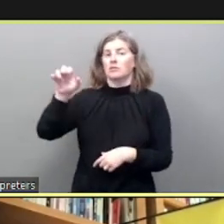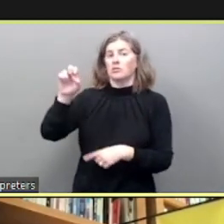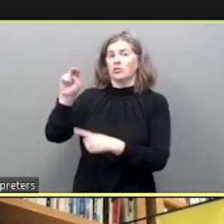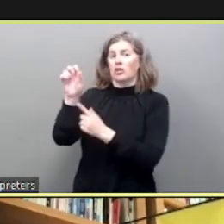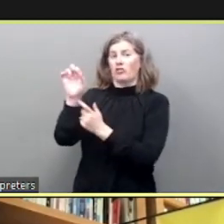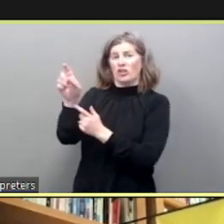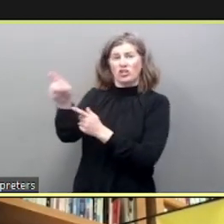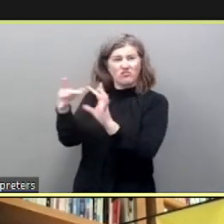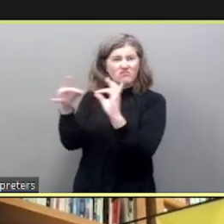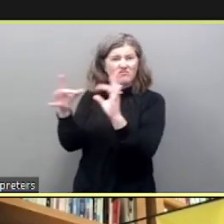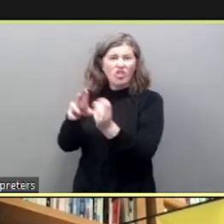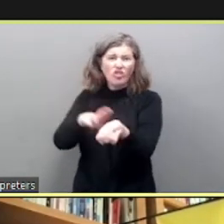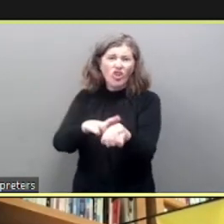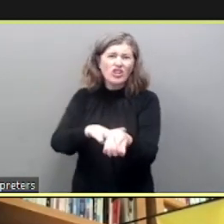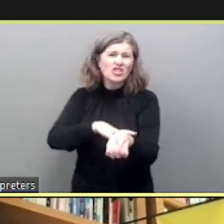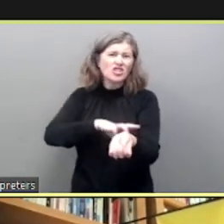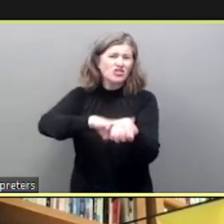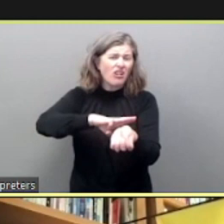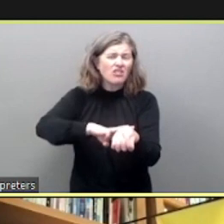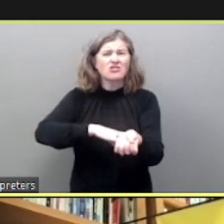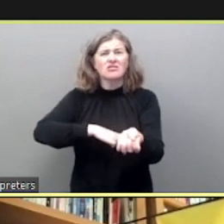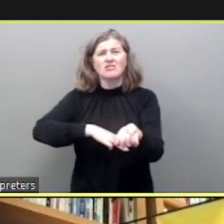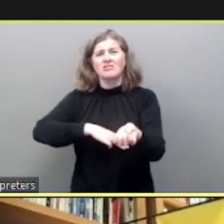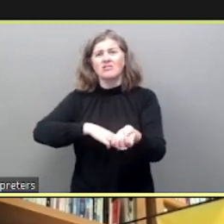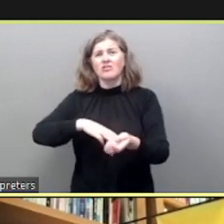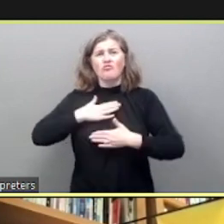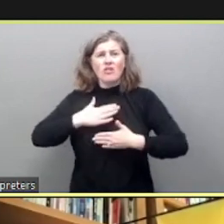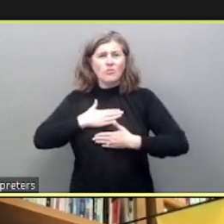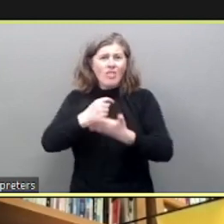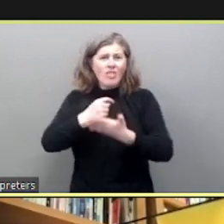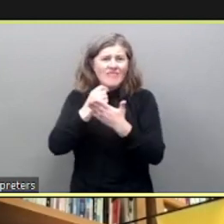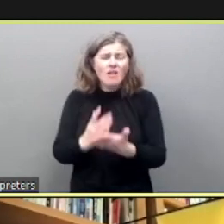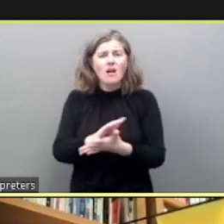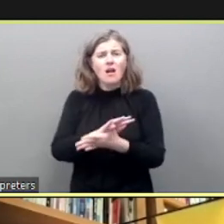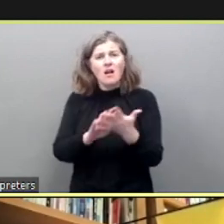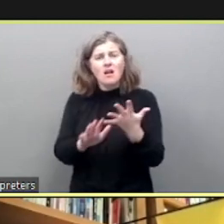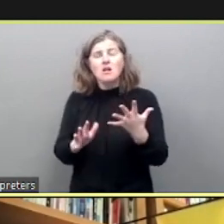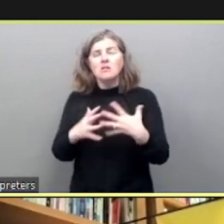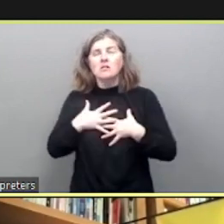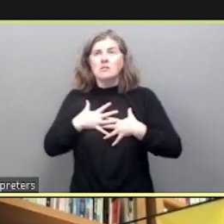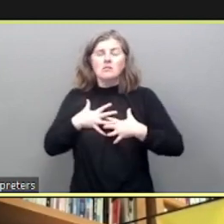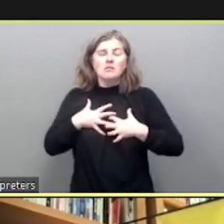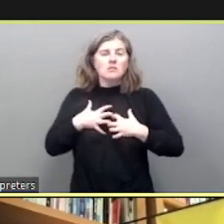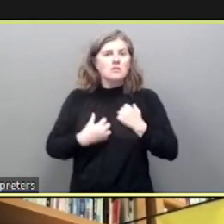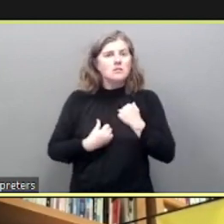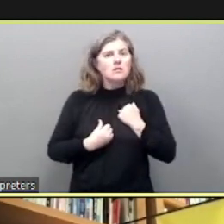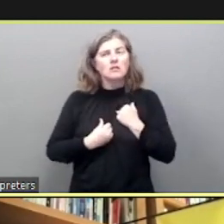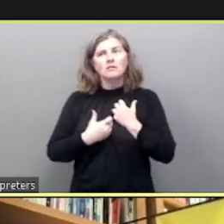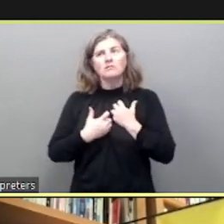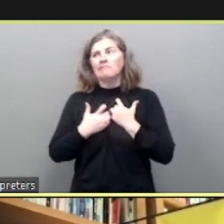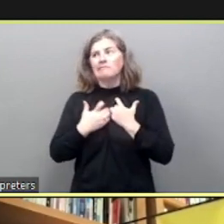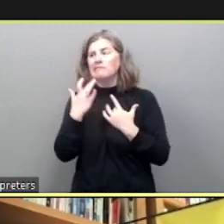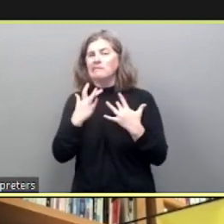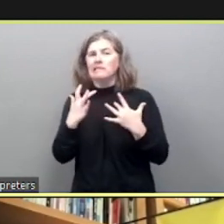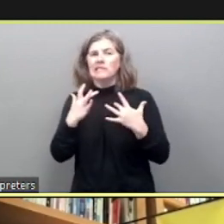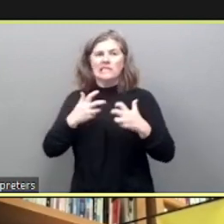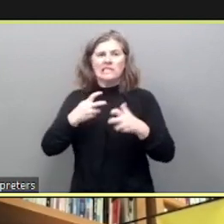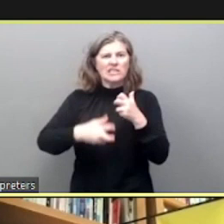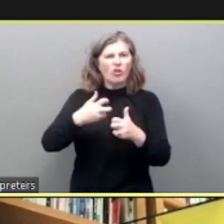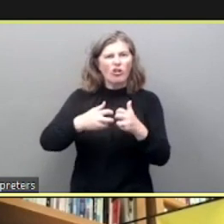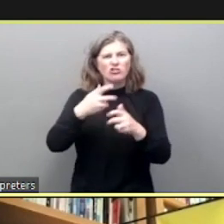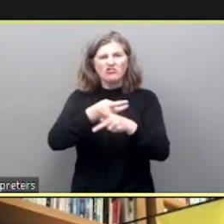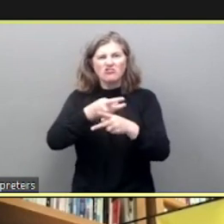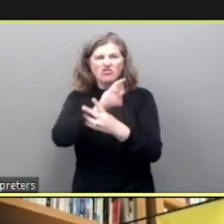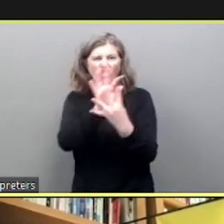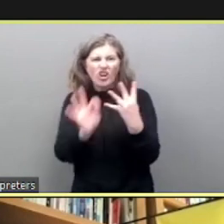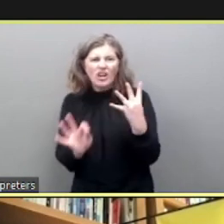nurses and doctors and respiratory therapists and many people are agonizing over these difficult choices for care. And